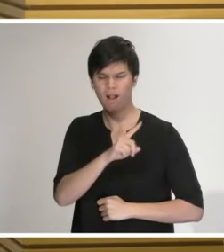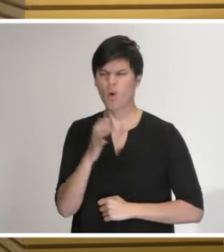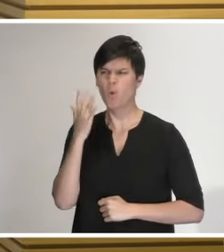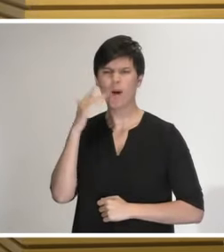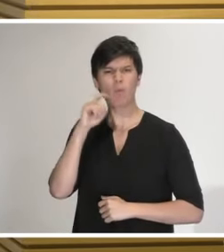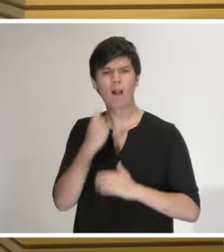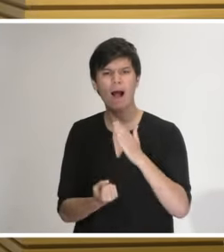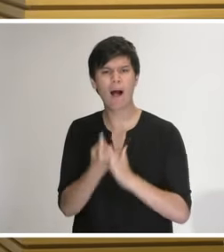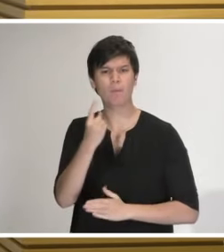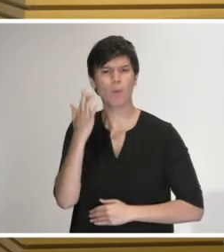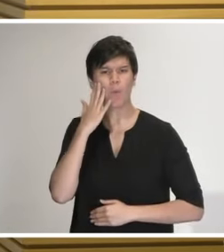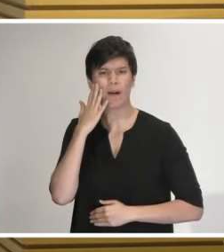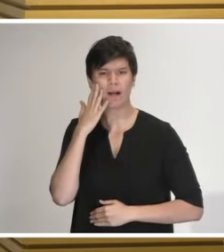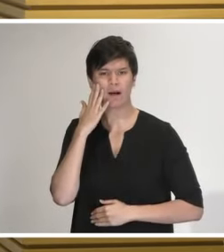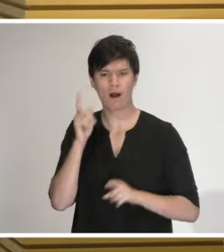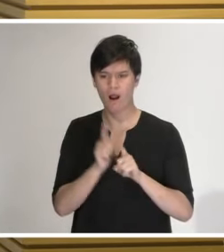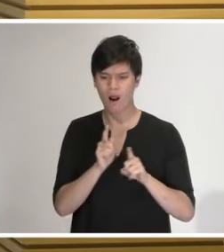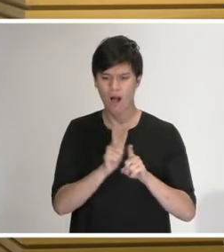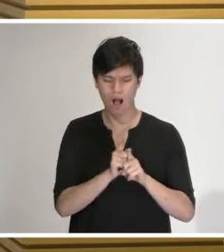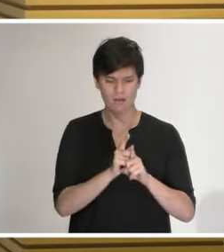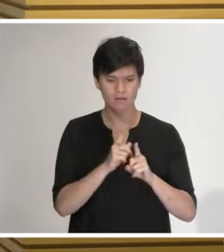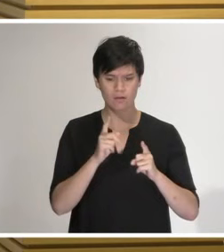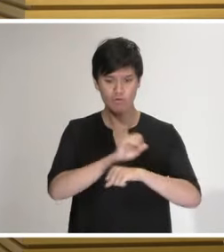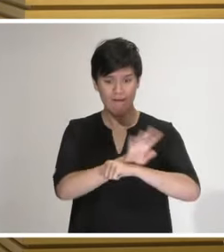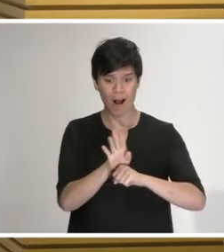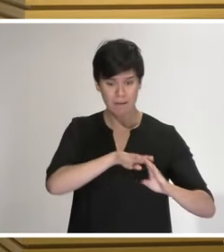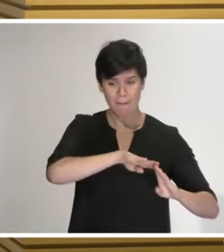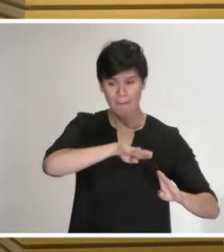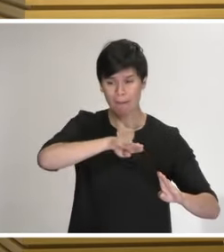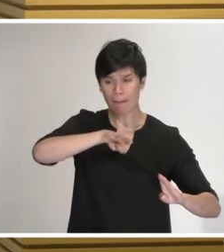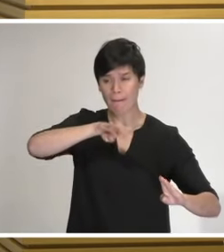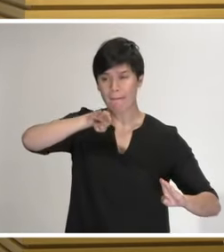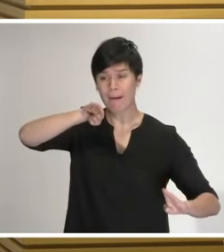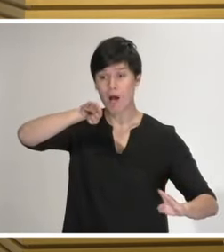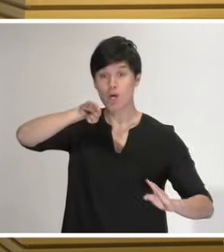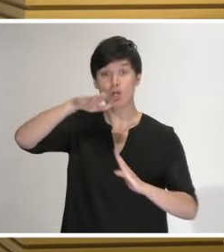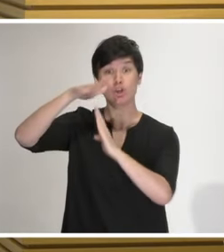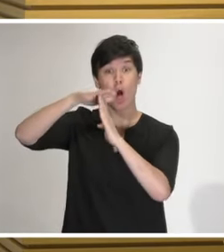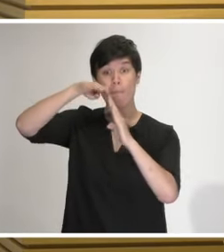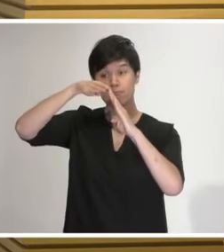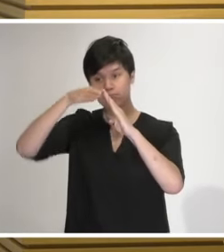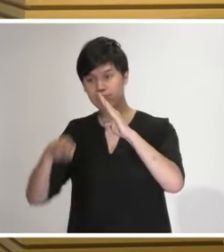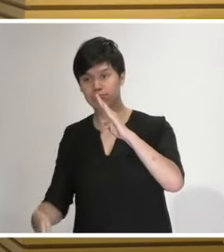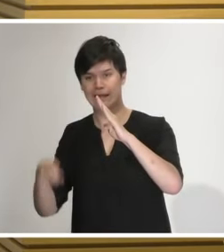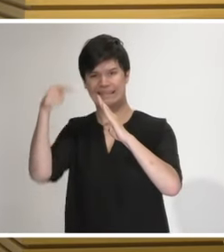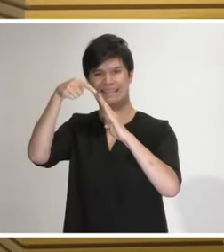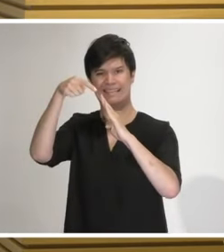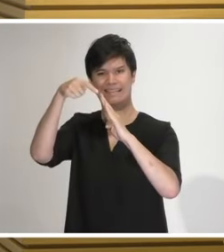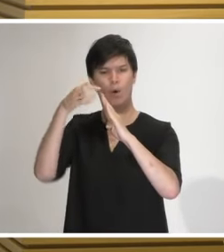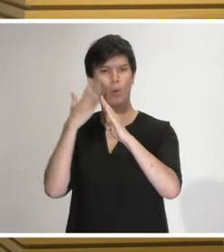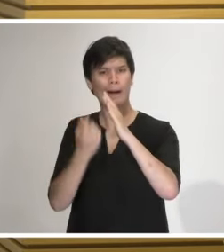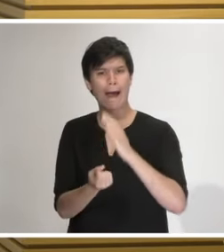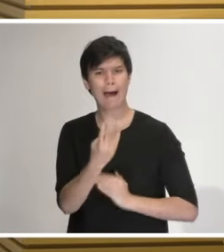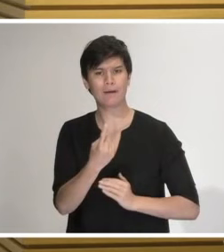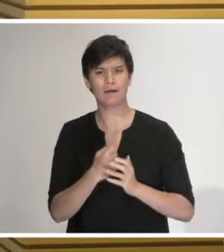What we have seen over the last 4 or 5 days is effectively a flattening off of the number of new cases,